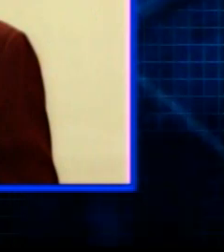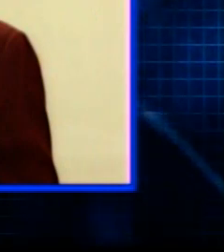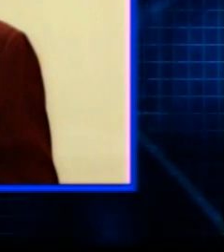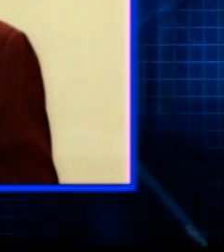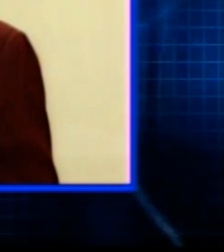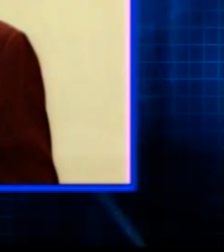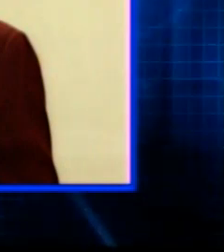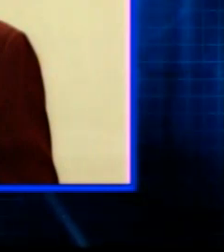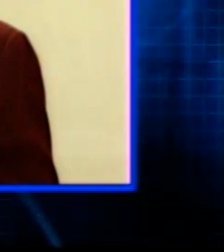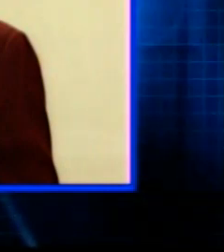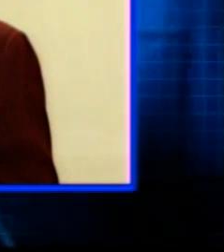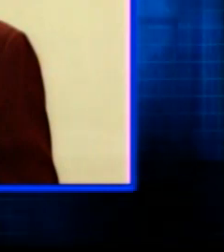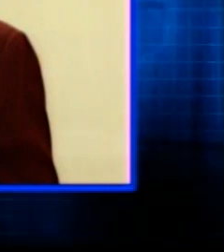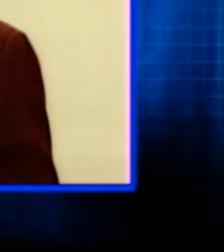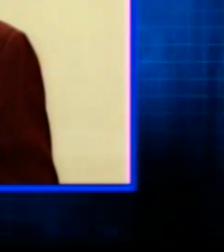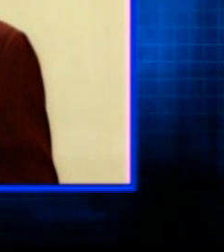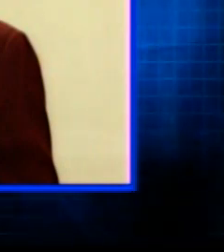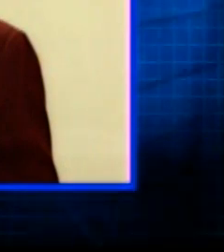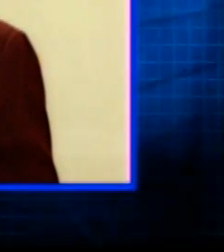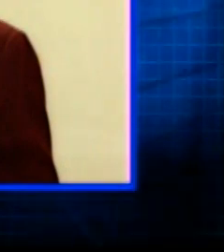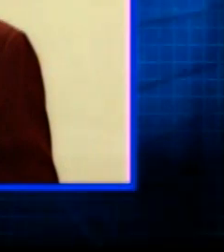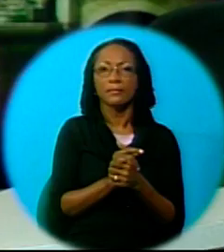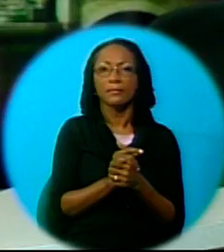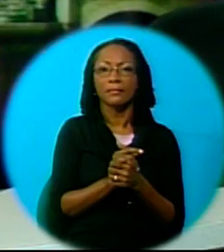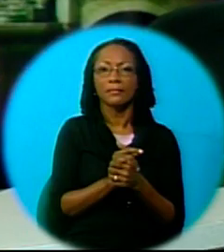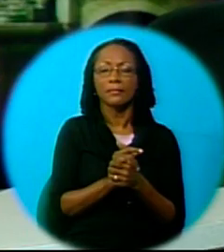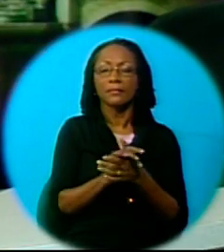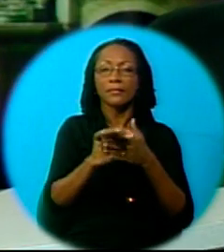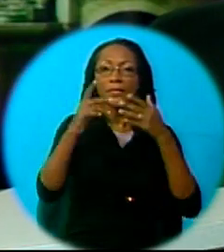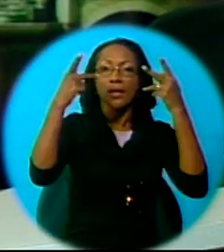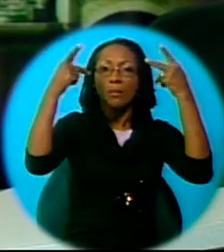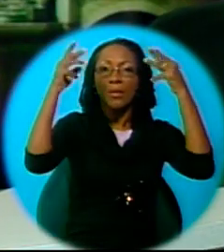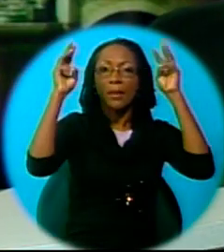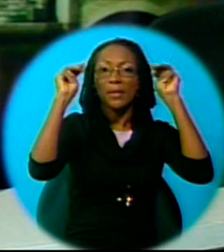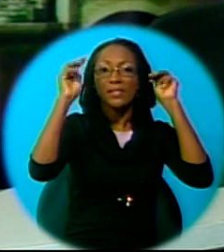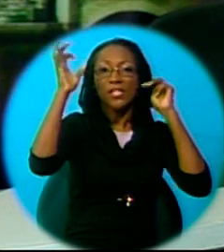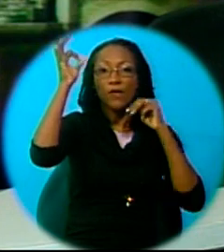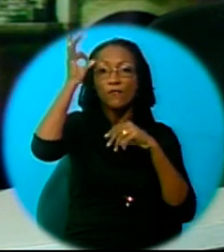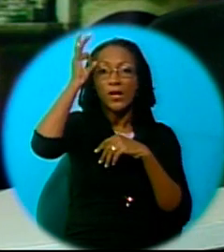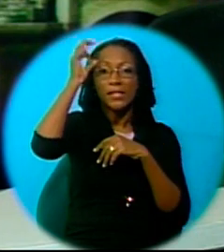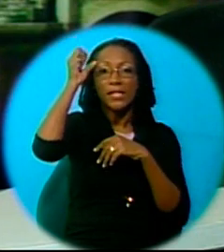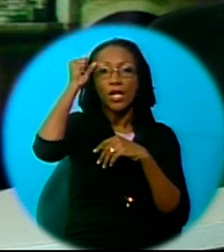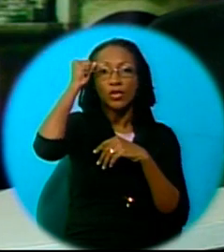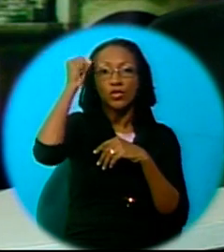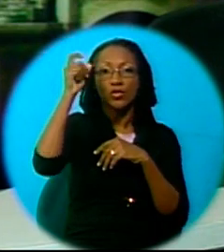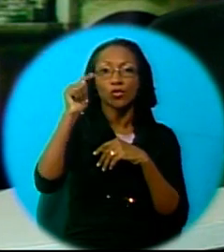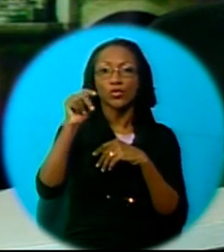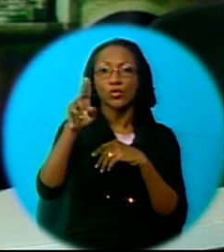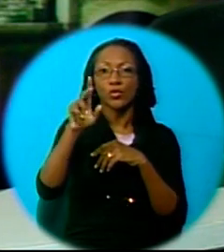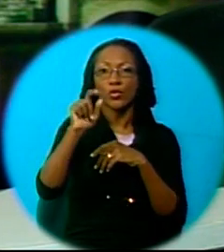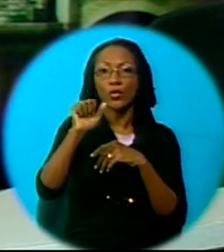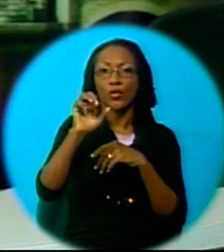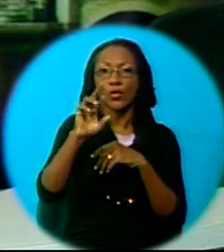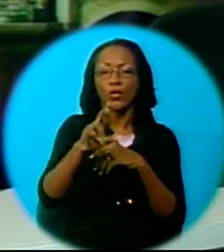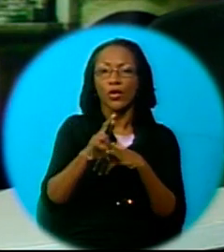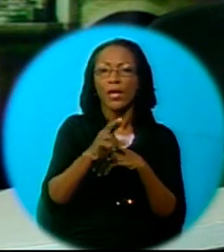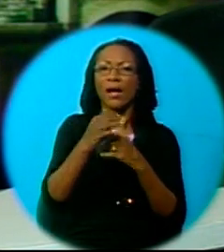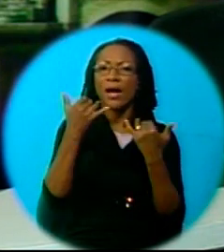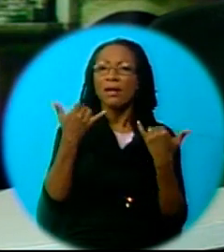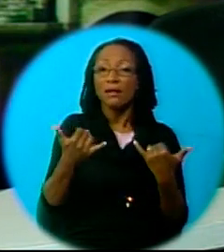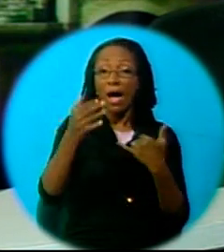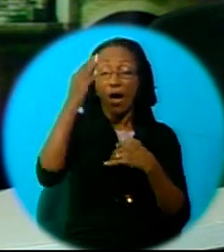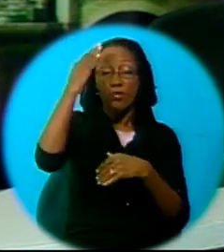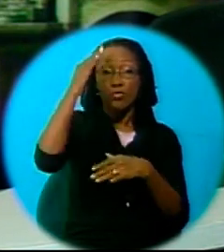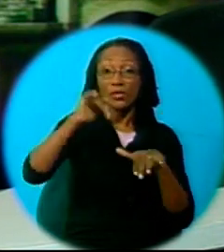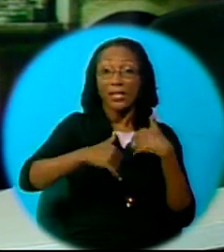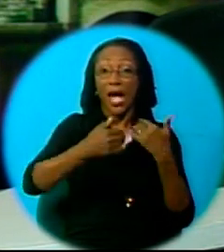suggest that we use it to our advantage. Prime Minister Fendel Stewart now has first-hand knowledge of how New